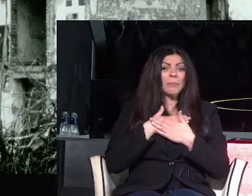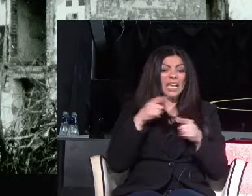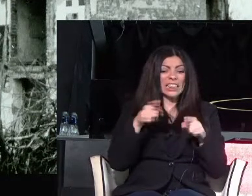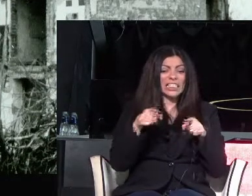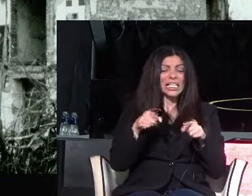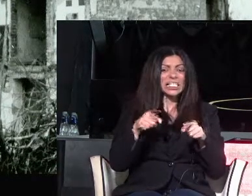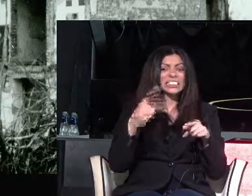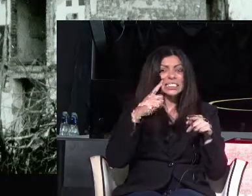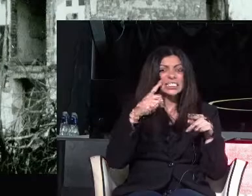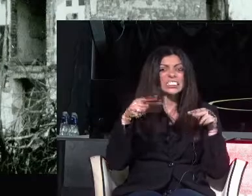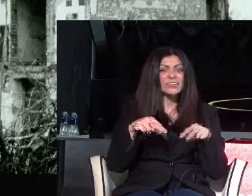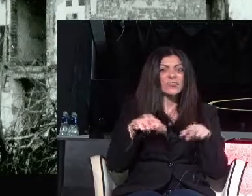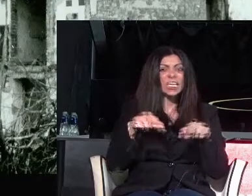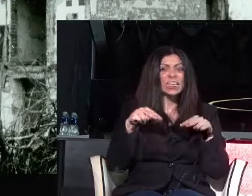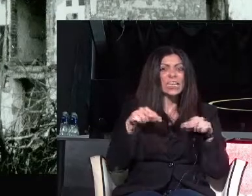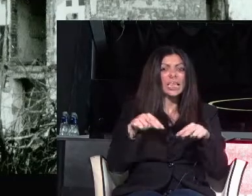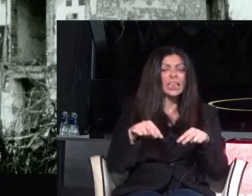family.